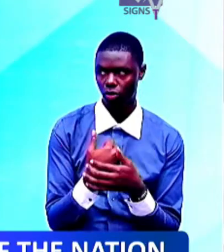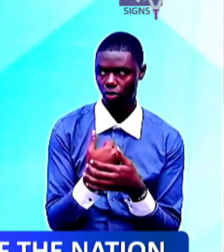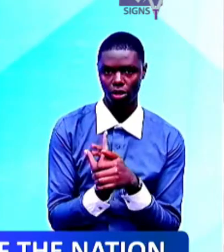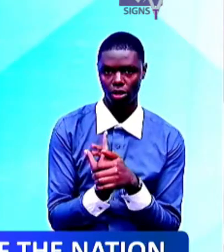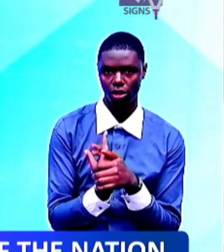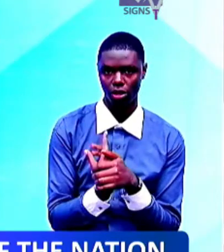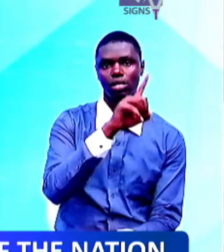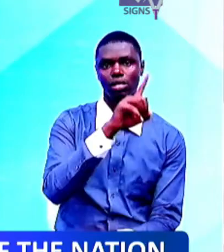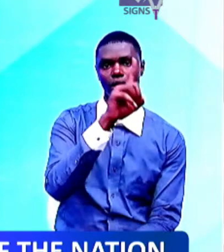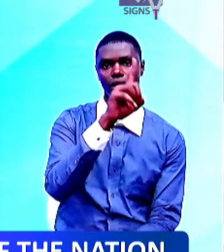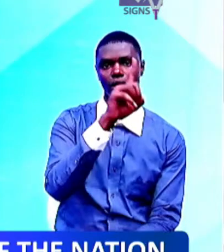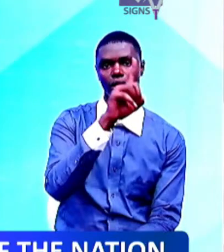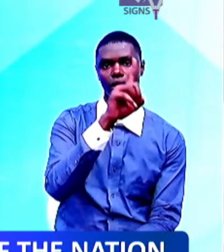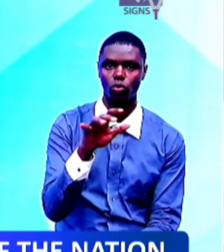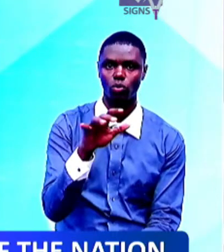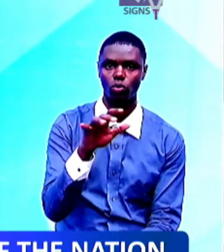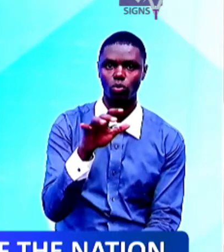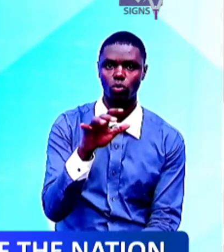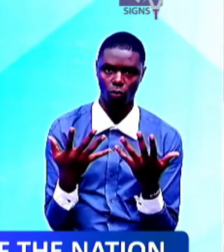Oyola, was quick wealth.